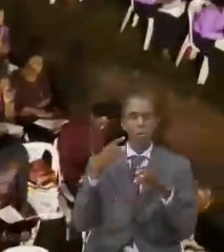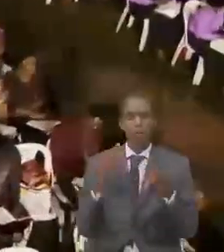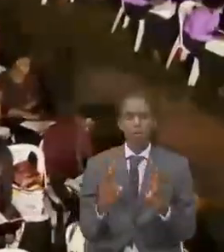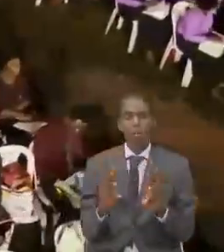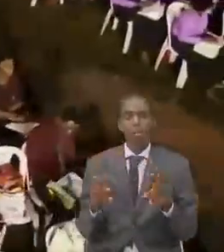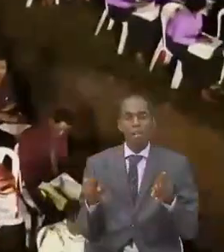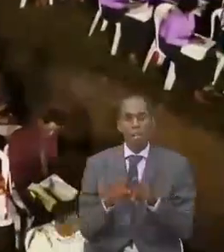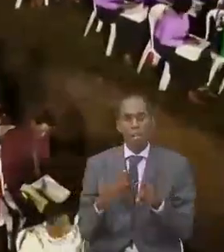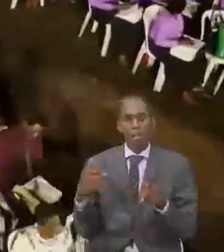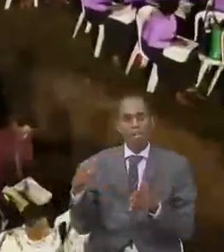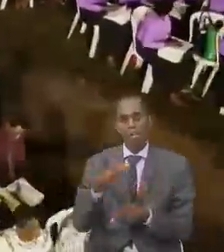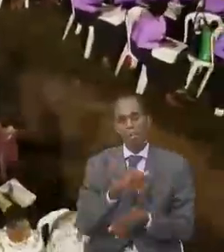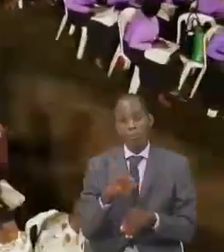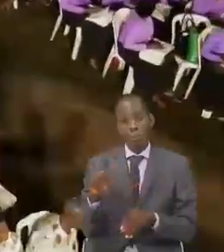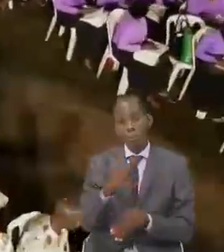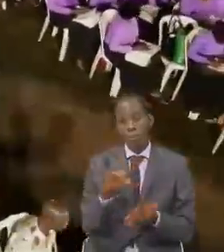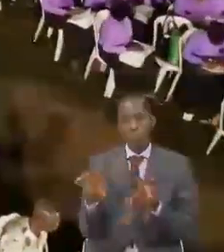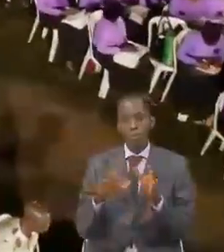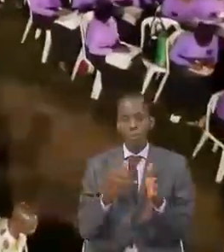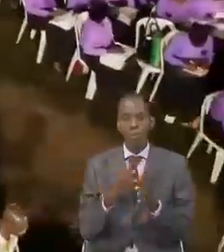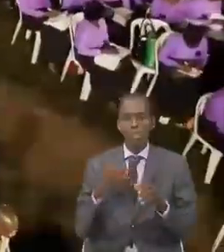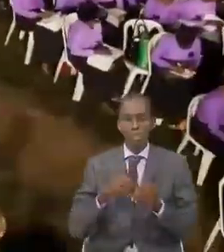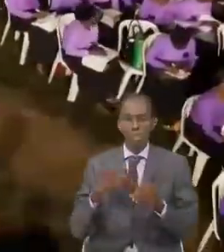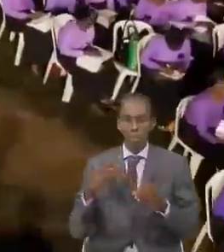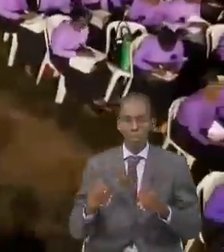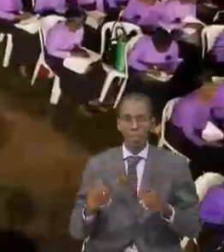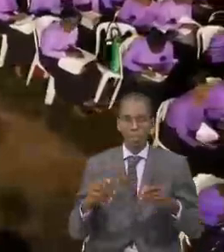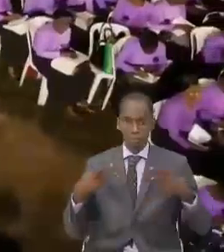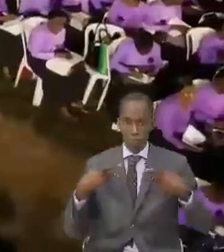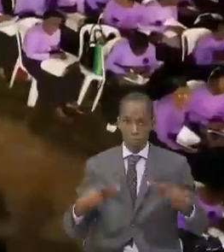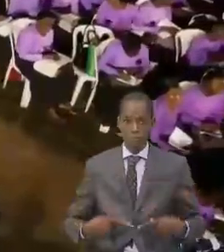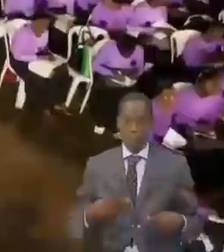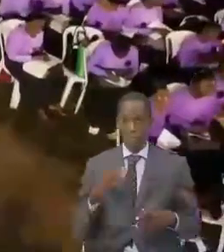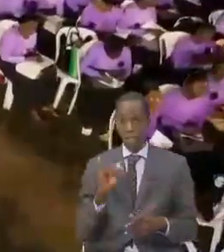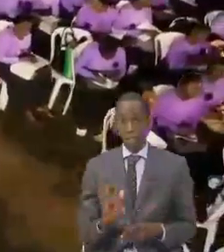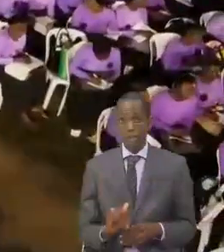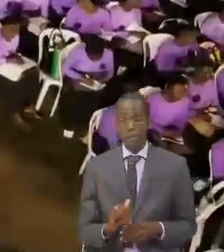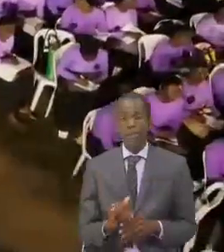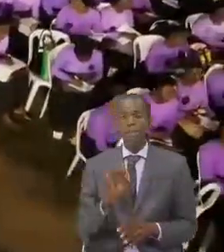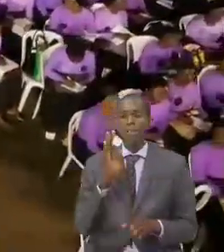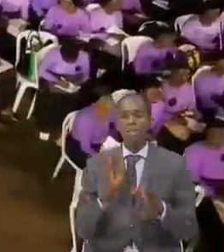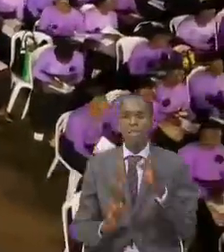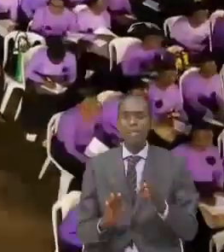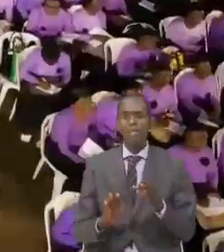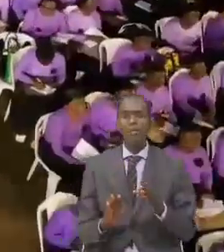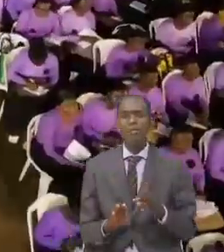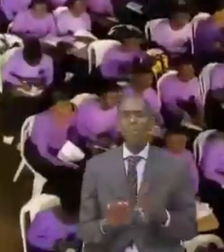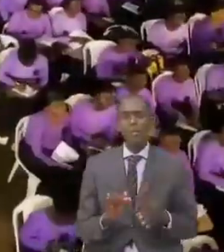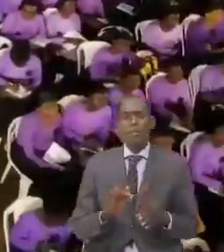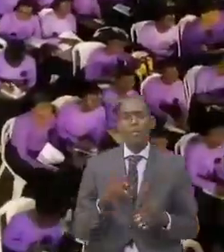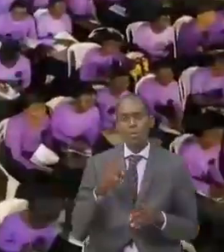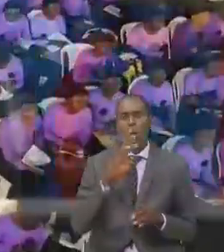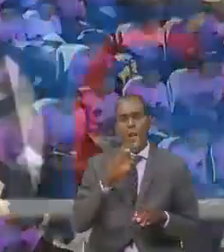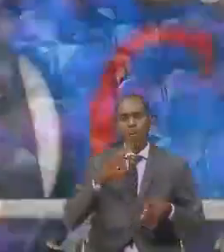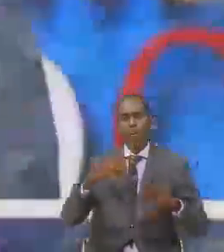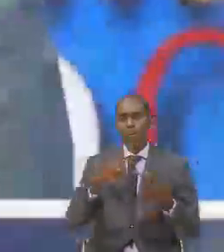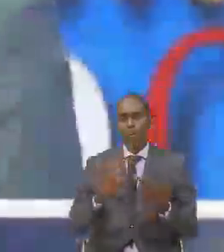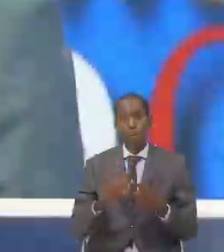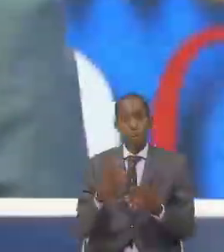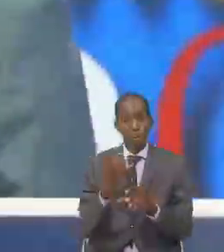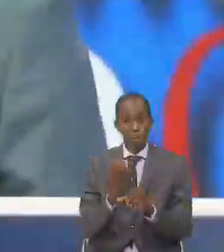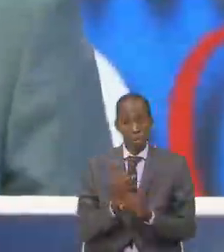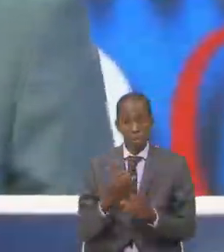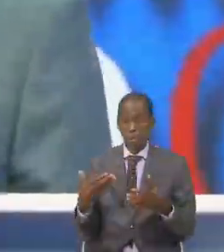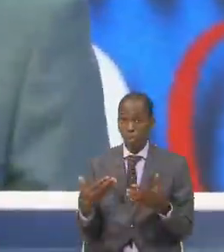it spiritually like they've done it physically, naturally. If we're going to have